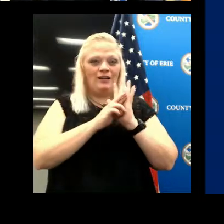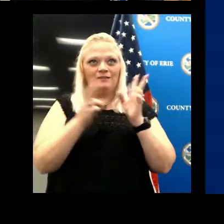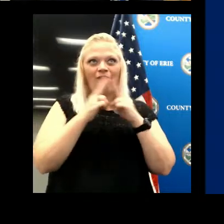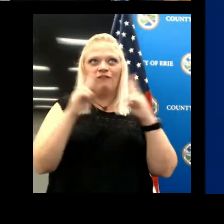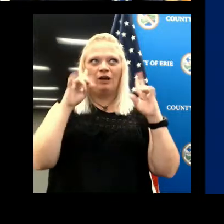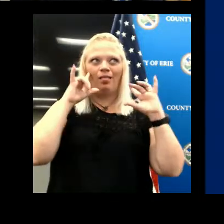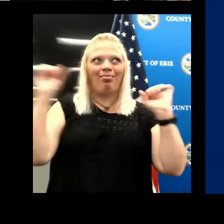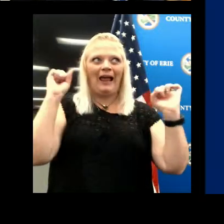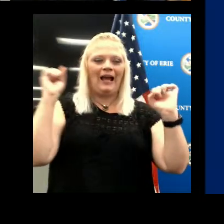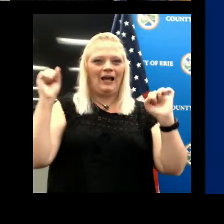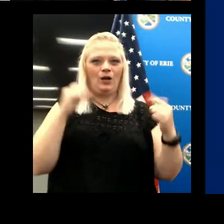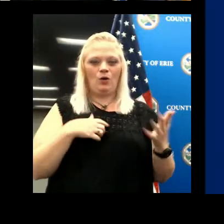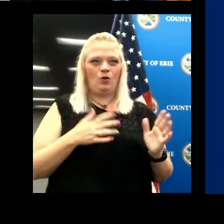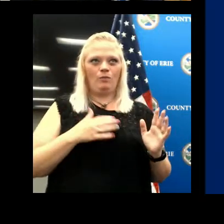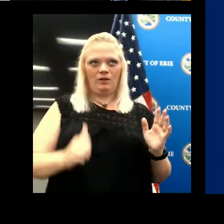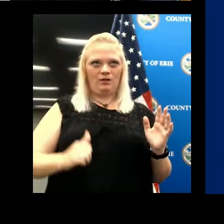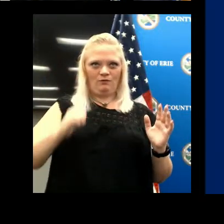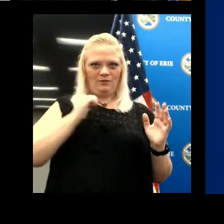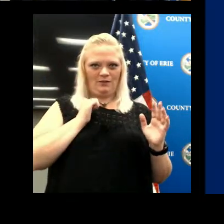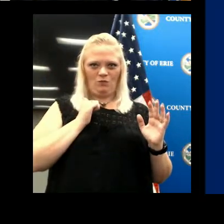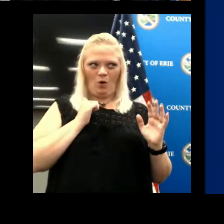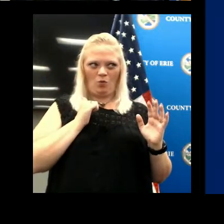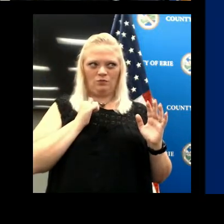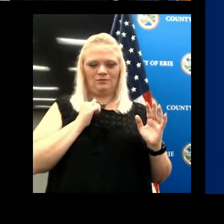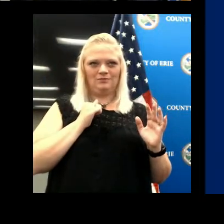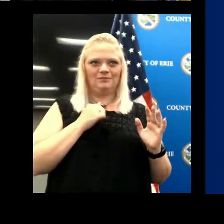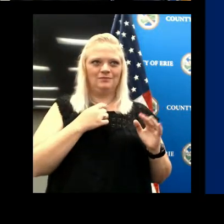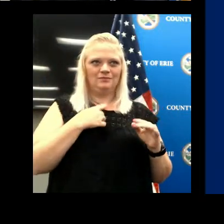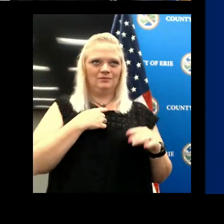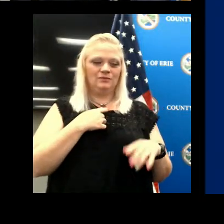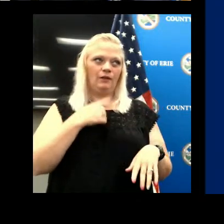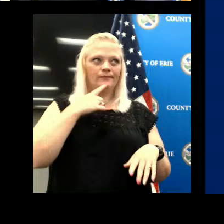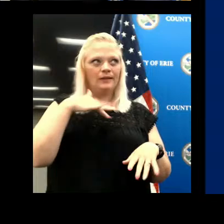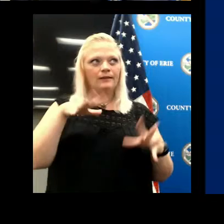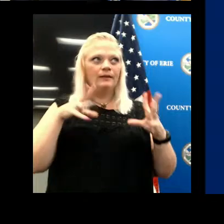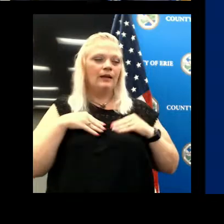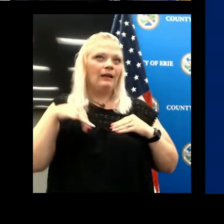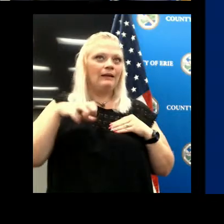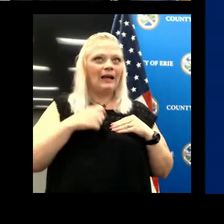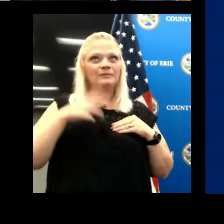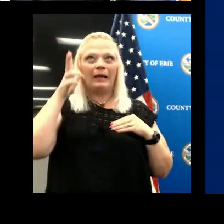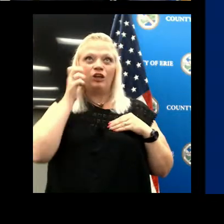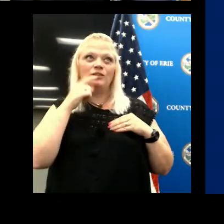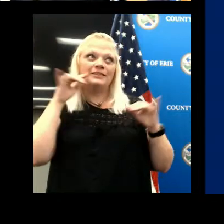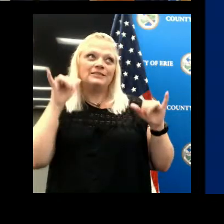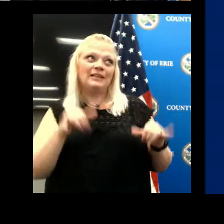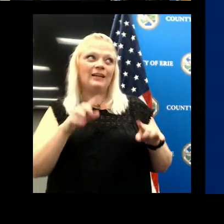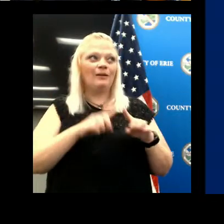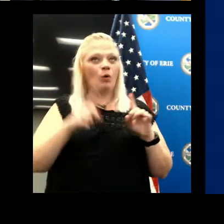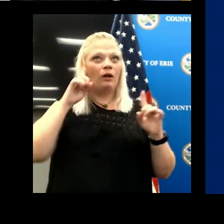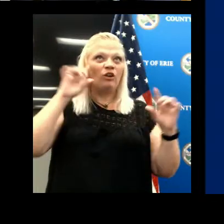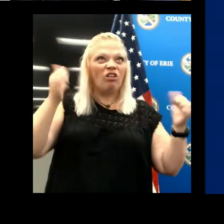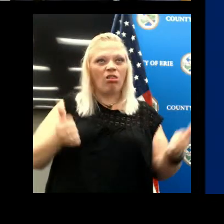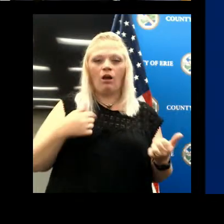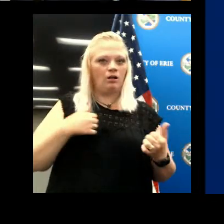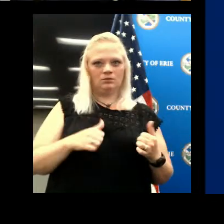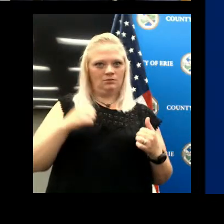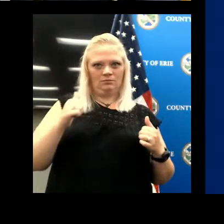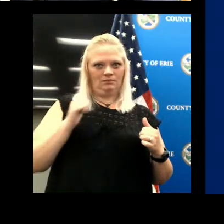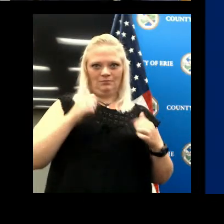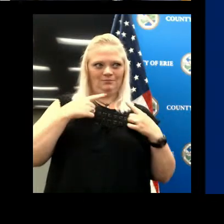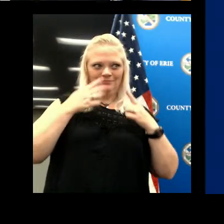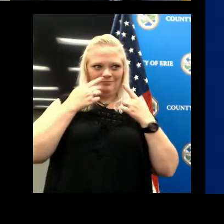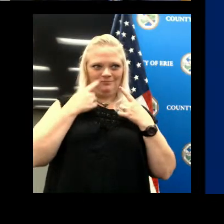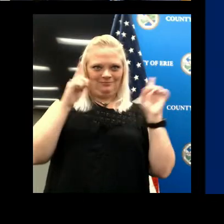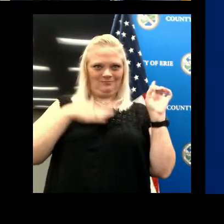He will not claim that his hearing is the same as it used to be, but he will not also claim that he has any hearing loss, and he is. He certainly